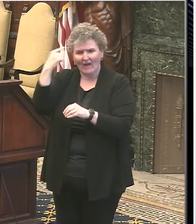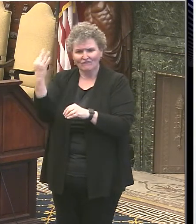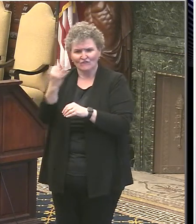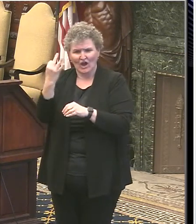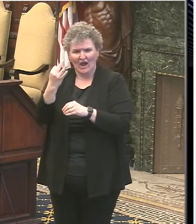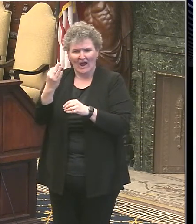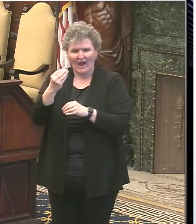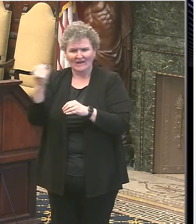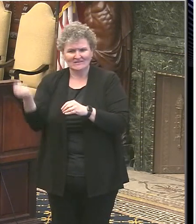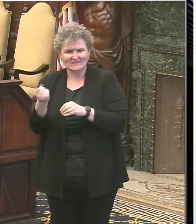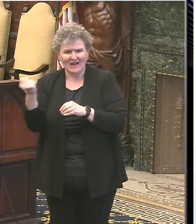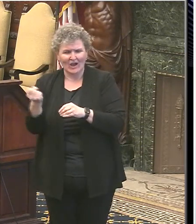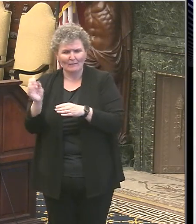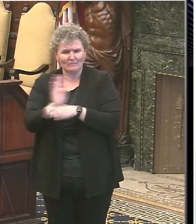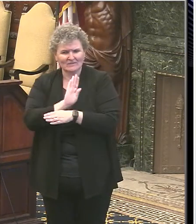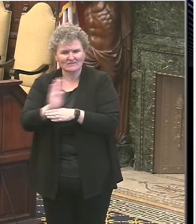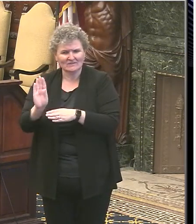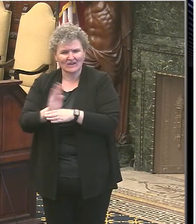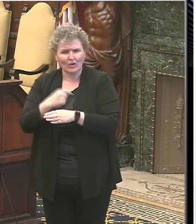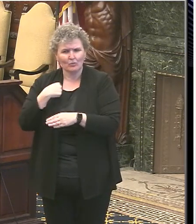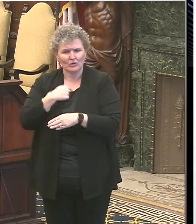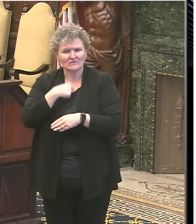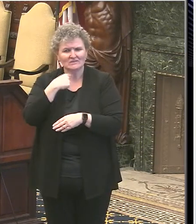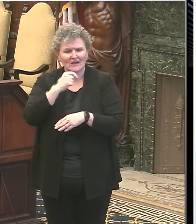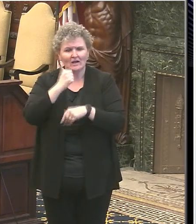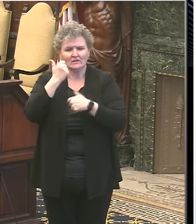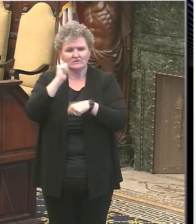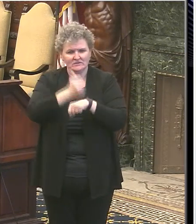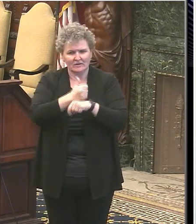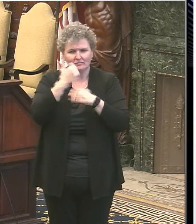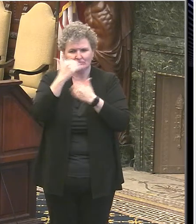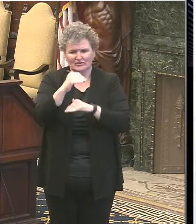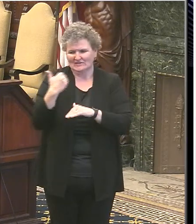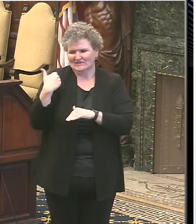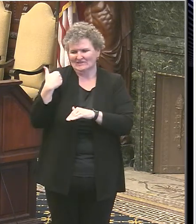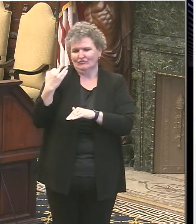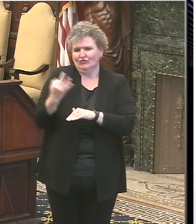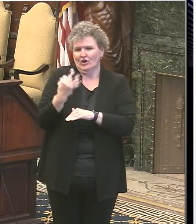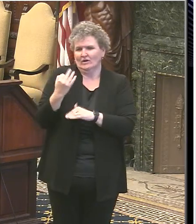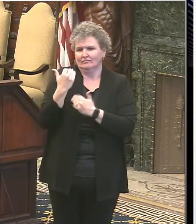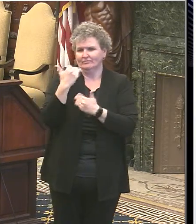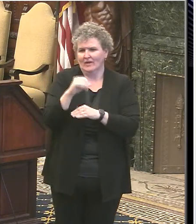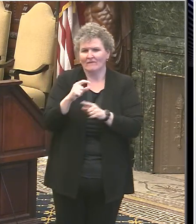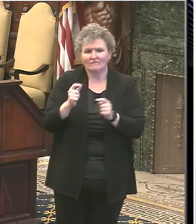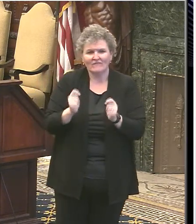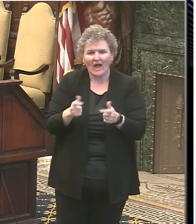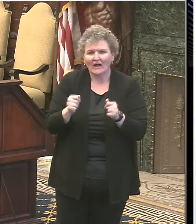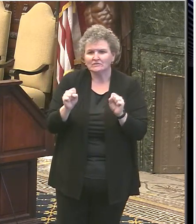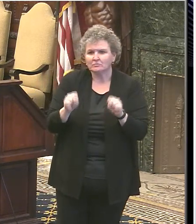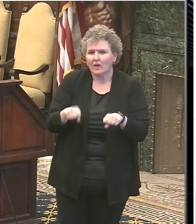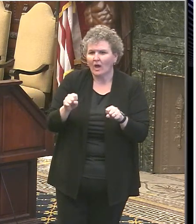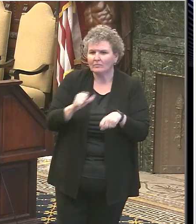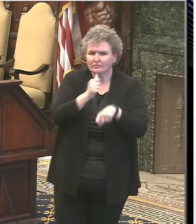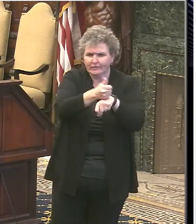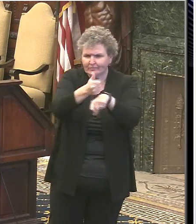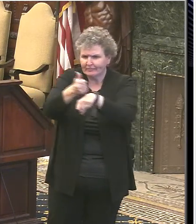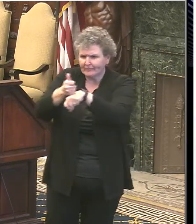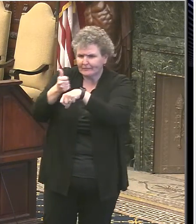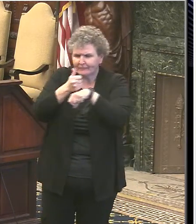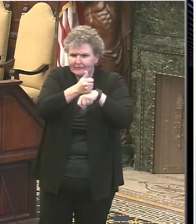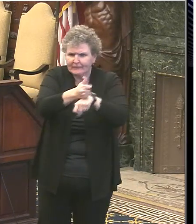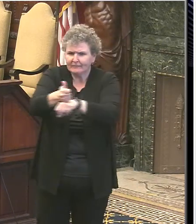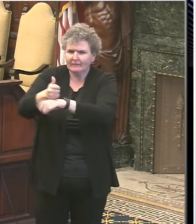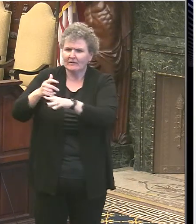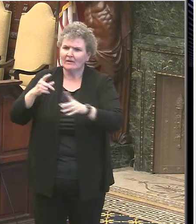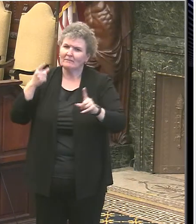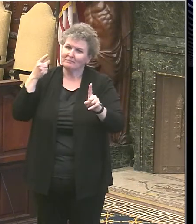Well, we sent them out because we put in place the restrictions last Friday. And this is as quickly as we could put together a team to go out there. It wasn't specifically related to Black